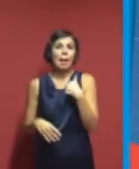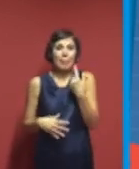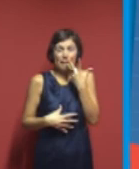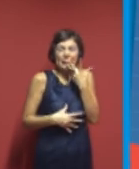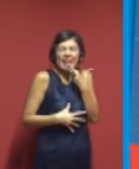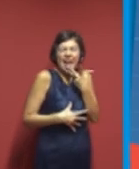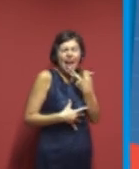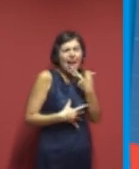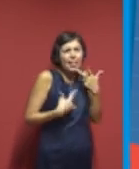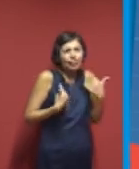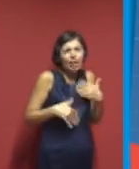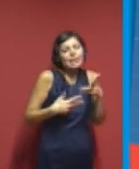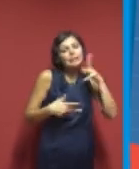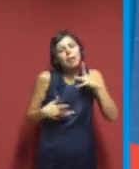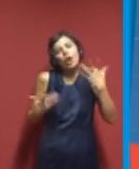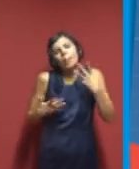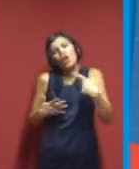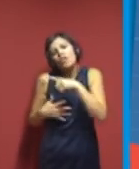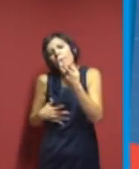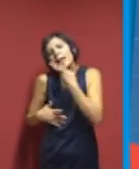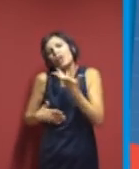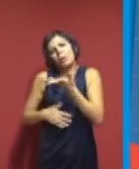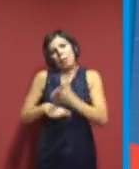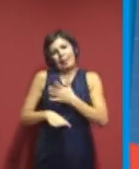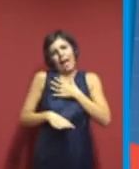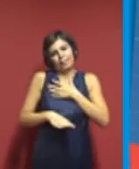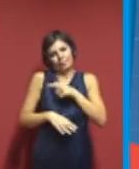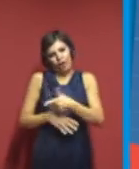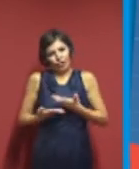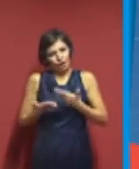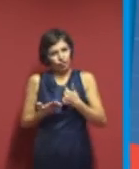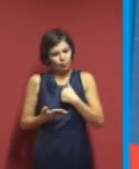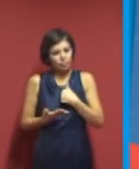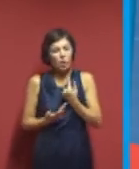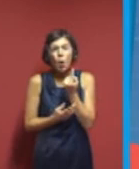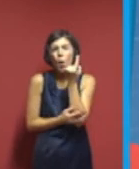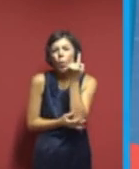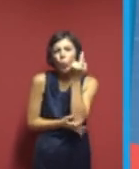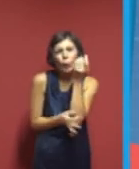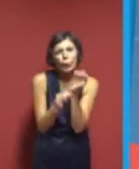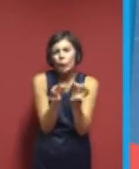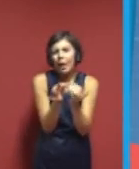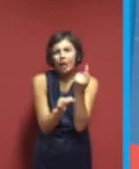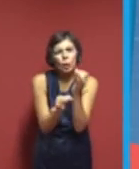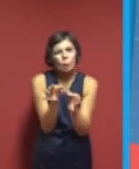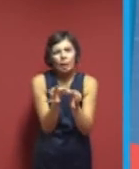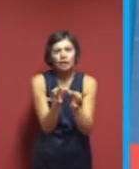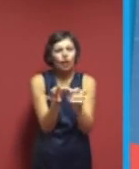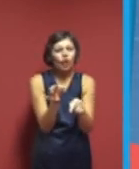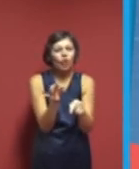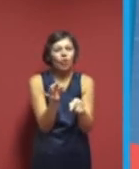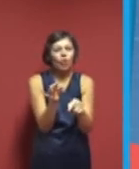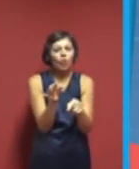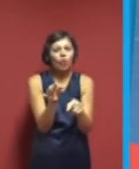you. Listen, Bruce, hold a second. Okay, just a second. You moved to Italy like a long time ago. How long you moved? It